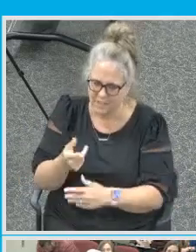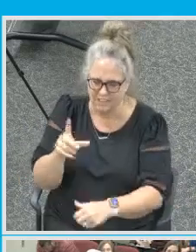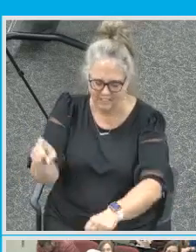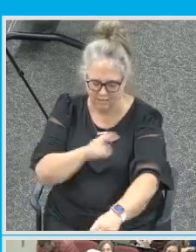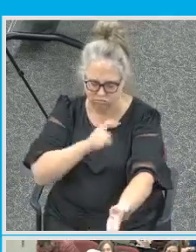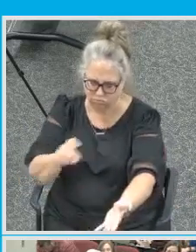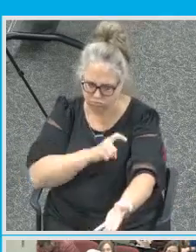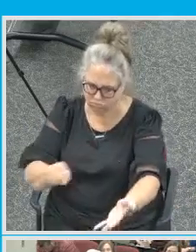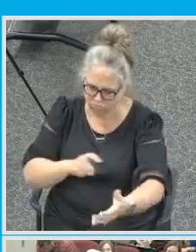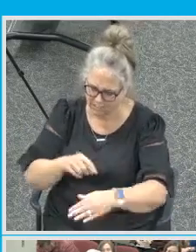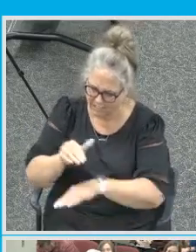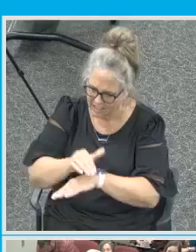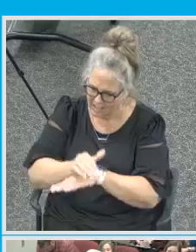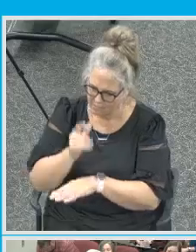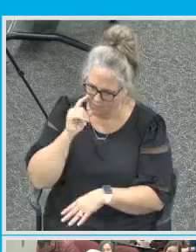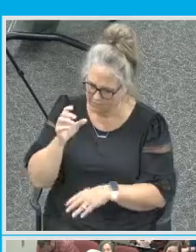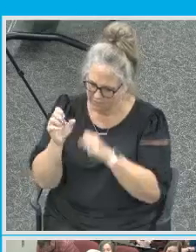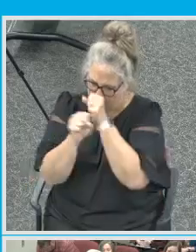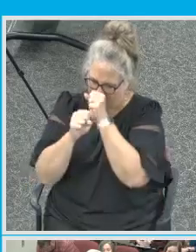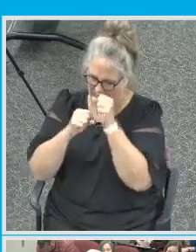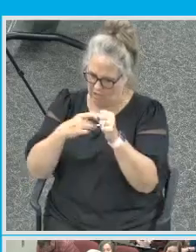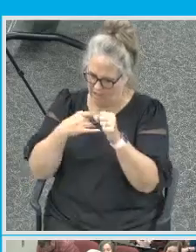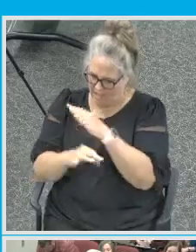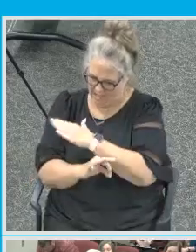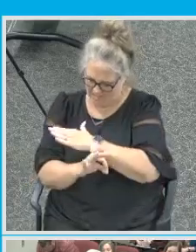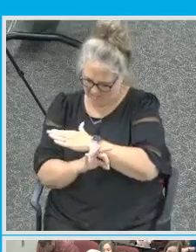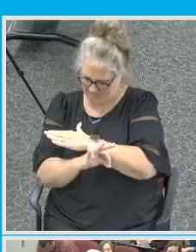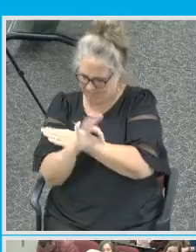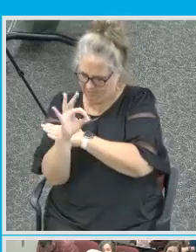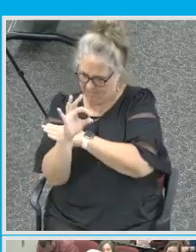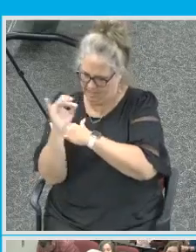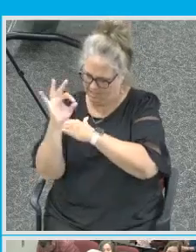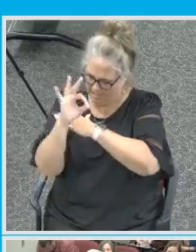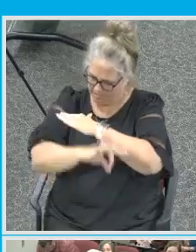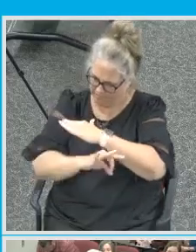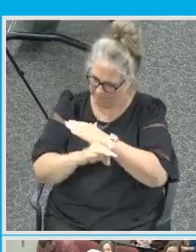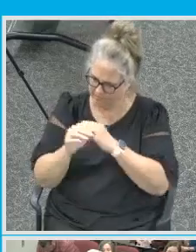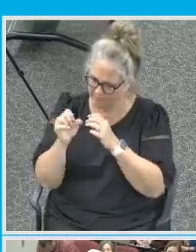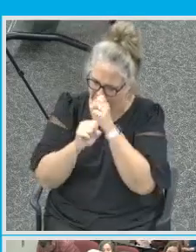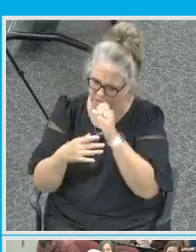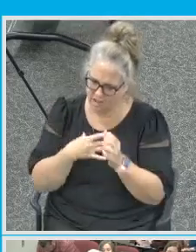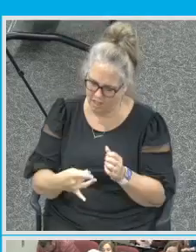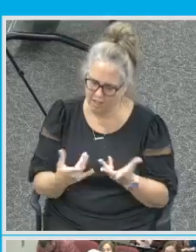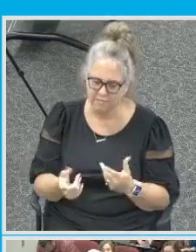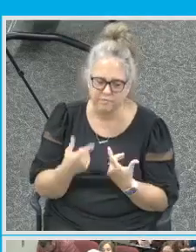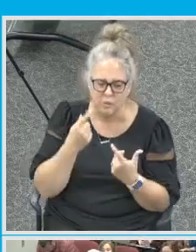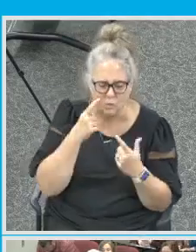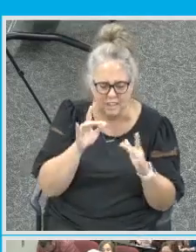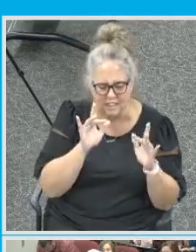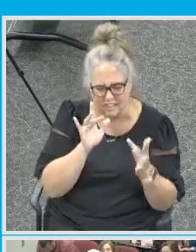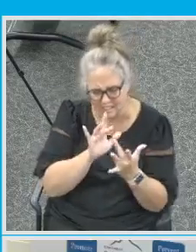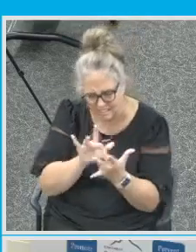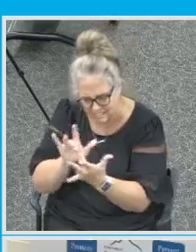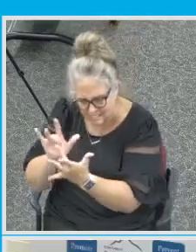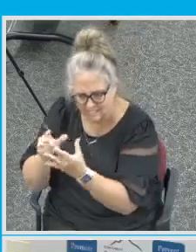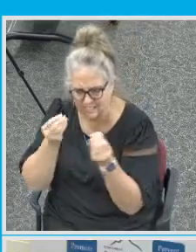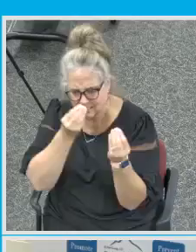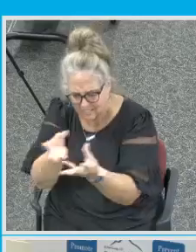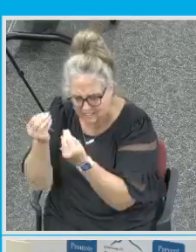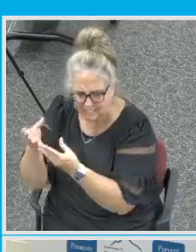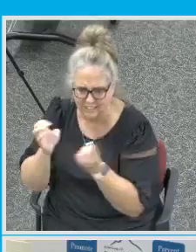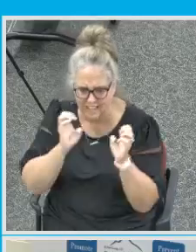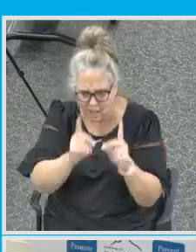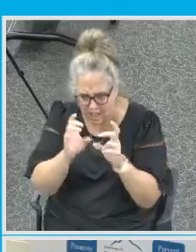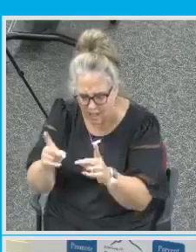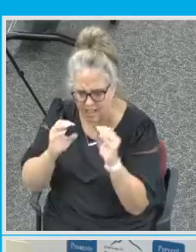that we are trying to monitor this, and we're going to continue our education efforts so that the public knows how to best treat them, or how to